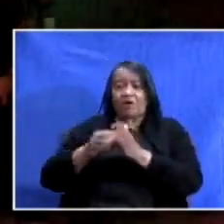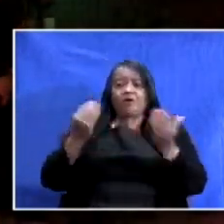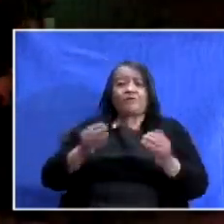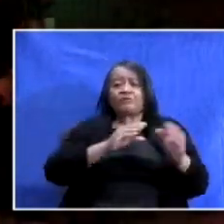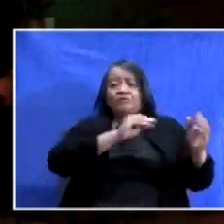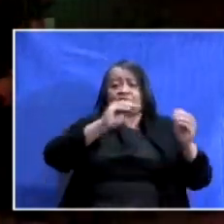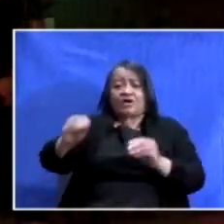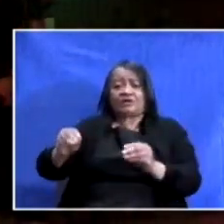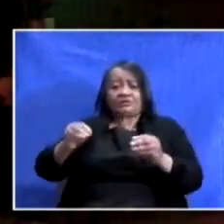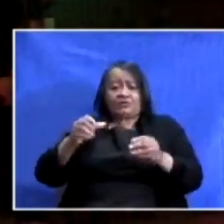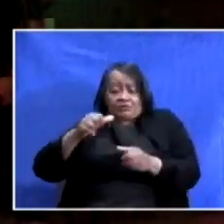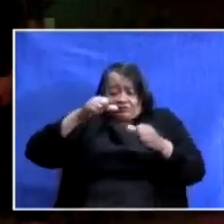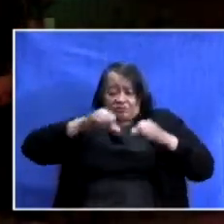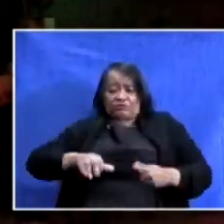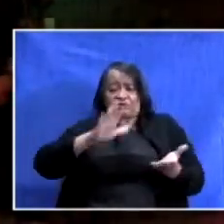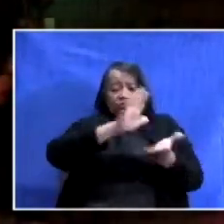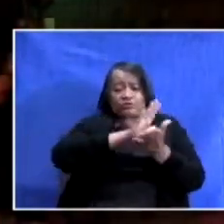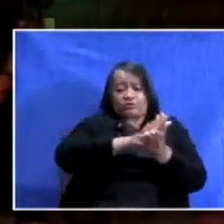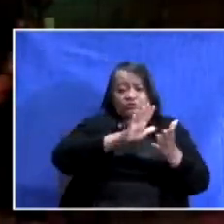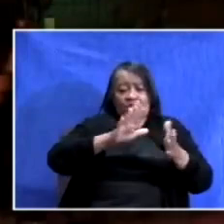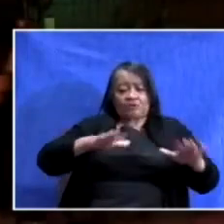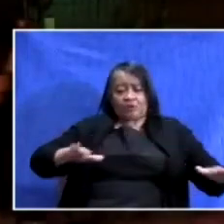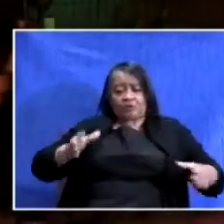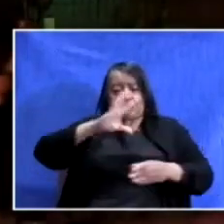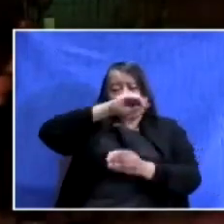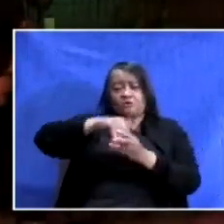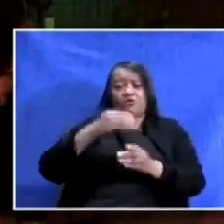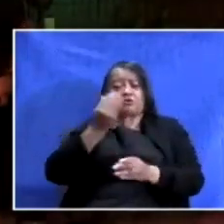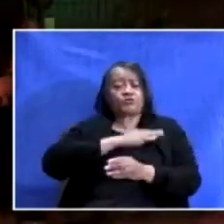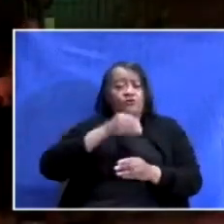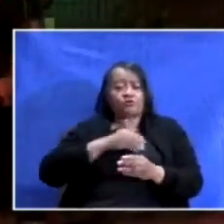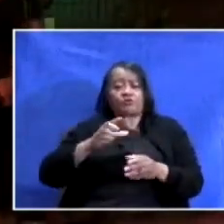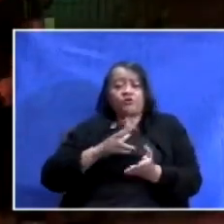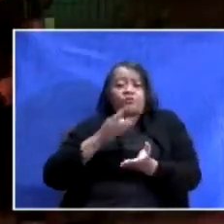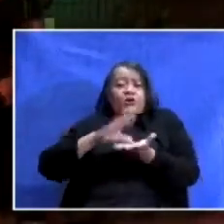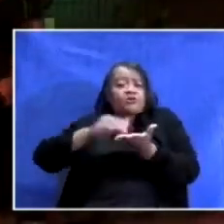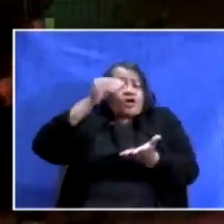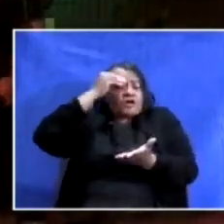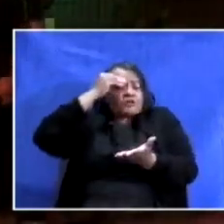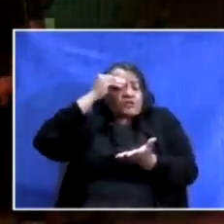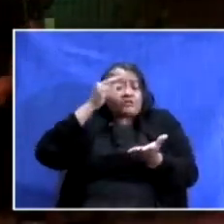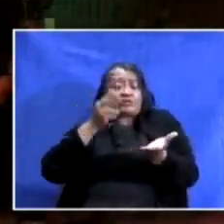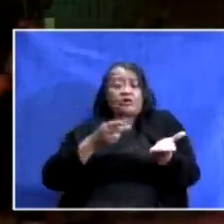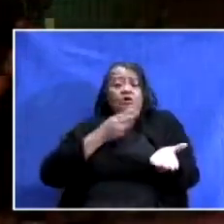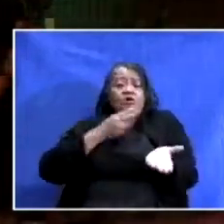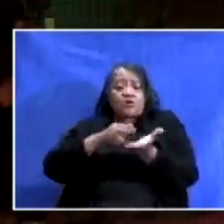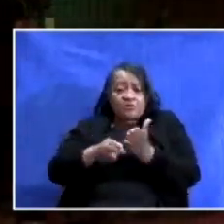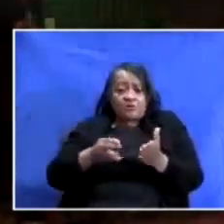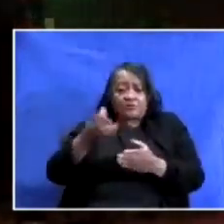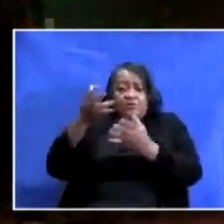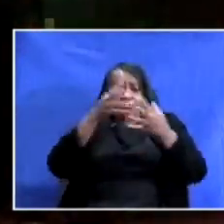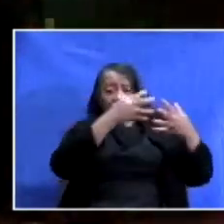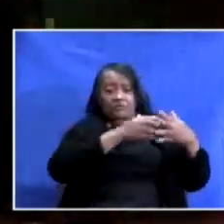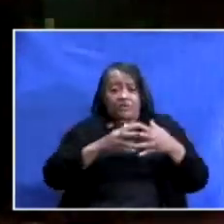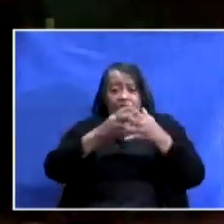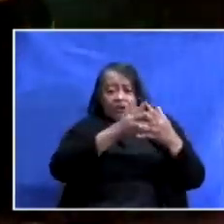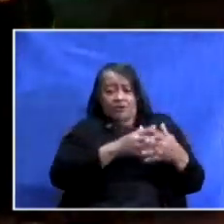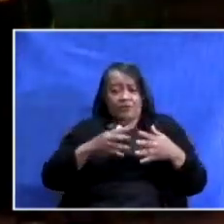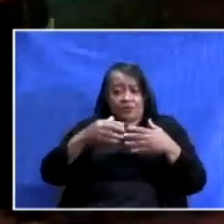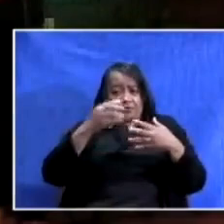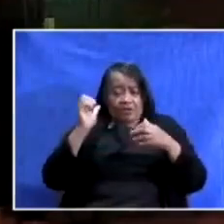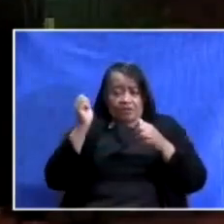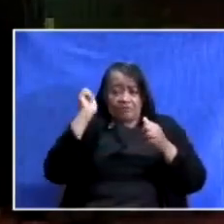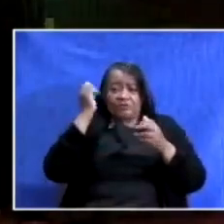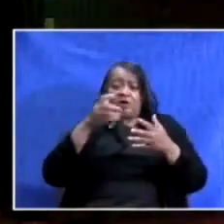a movement to deny school children, including our own, to learn the truth about the Africans from whom we are descended. how